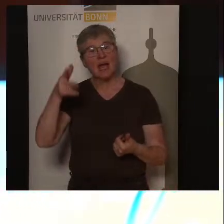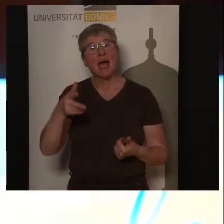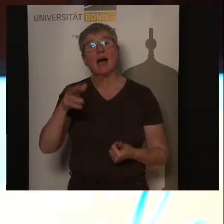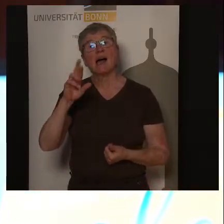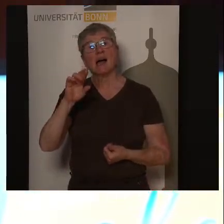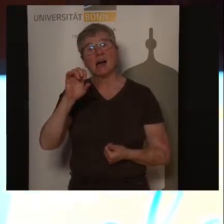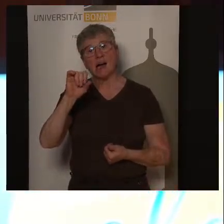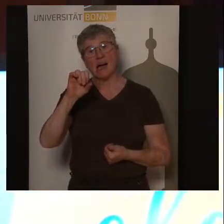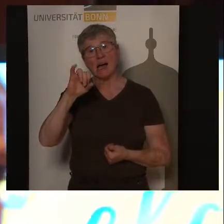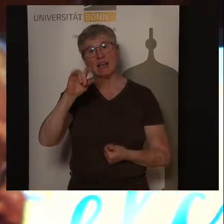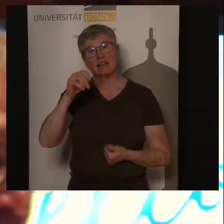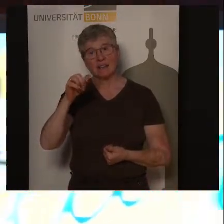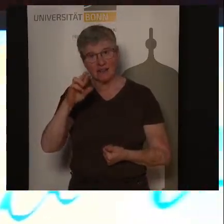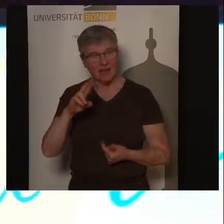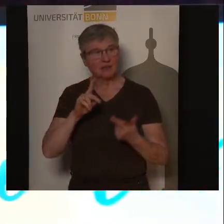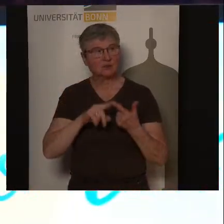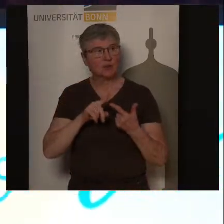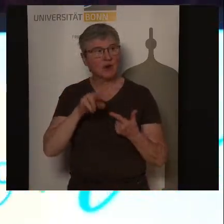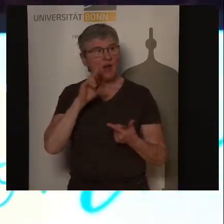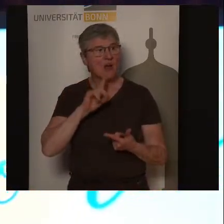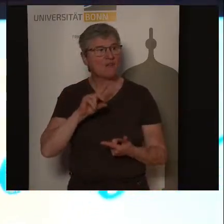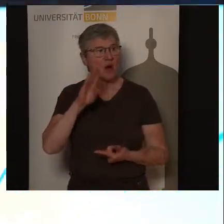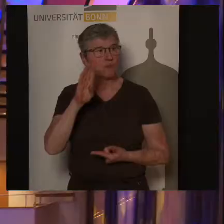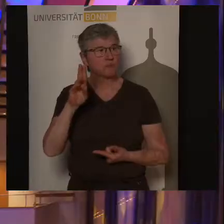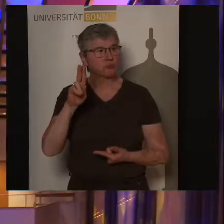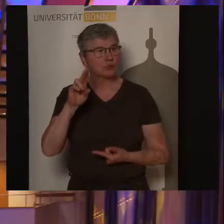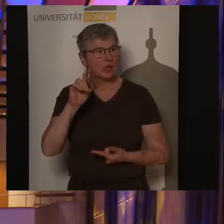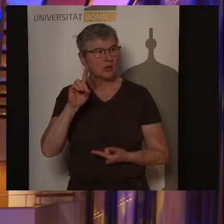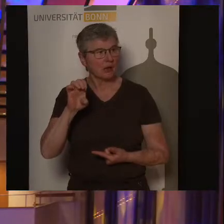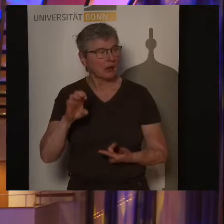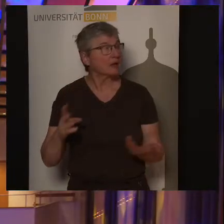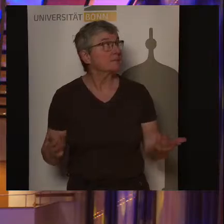the university. So I'd like to ask